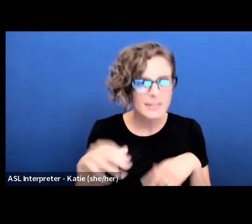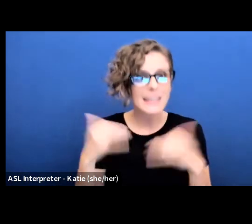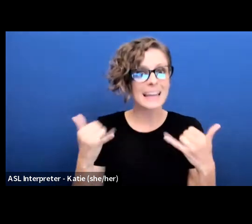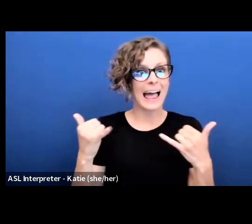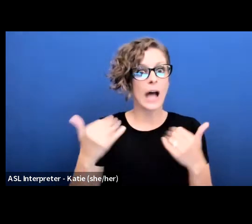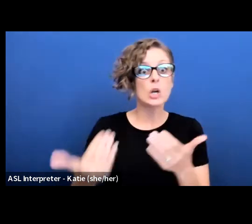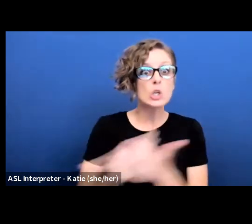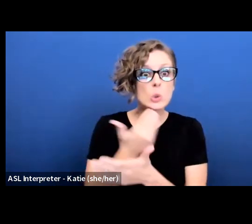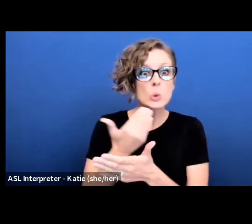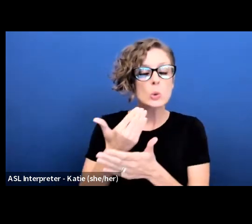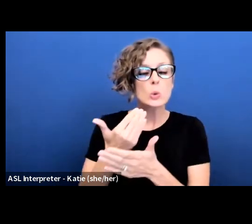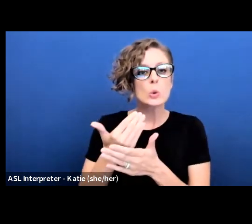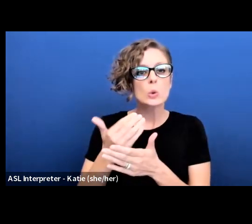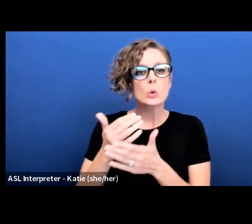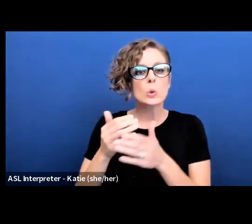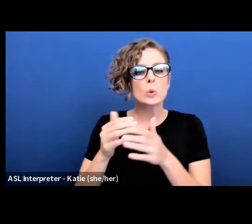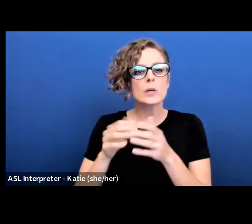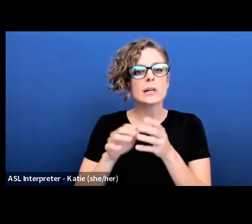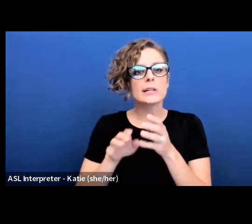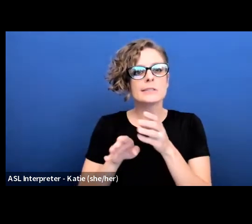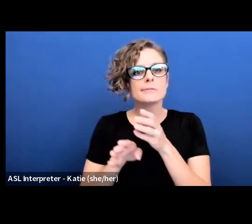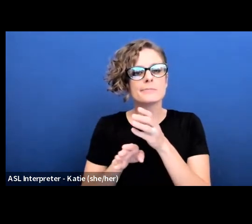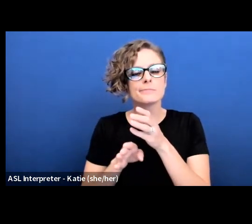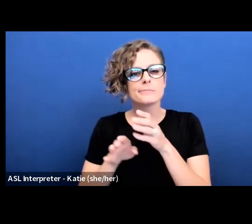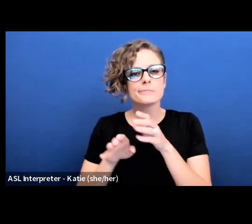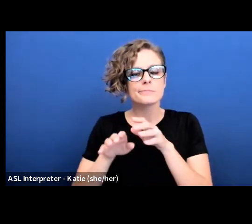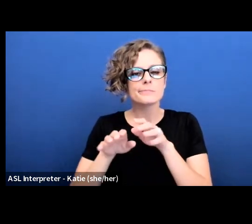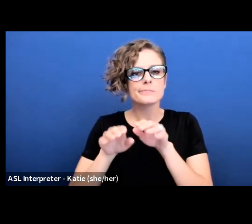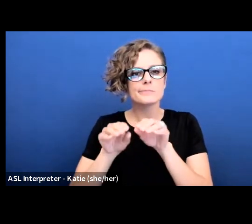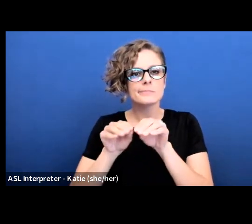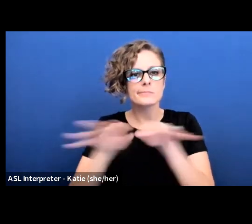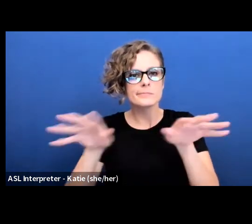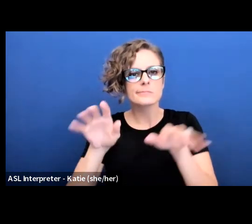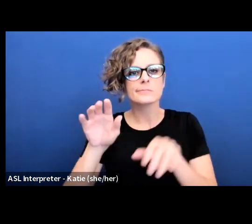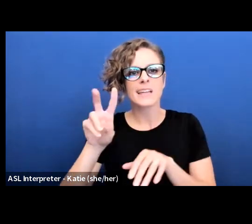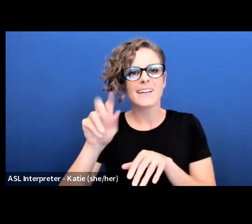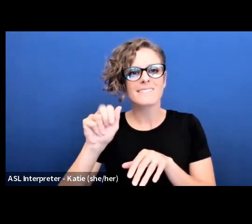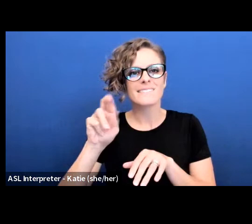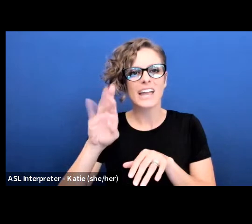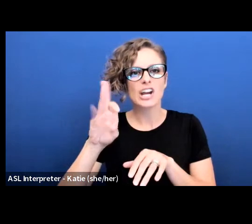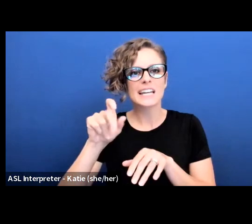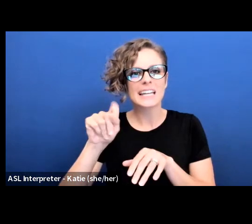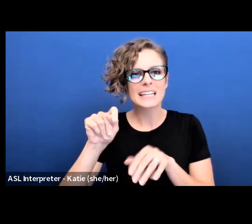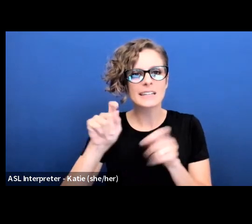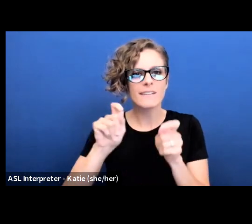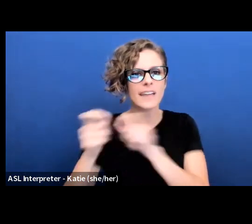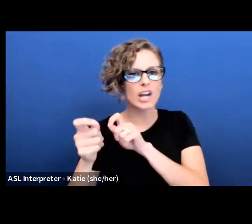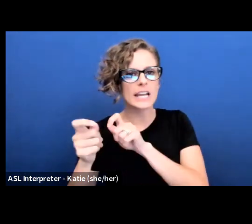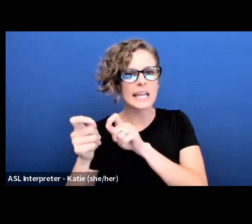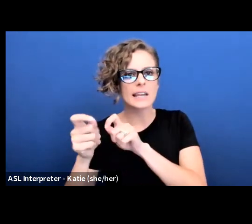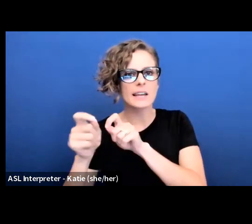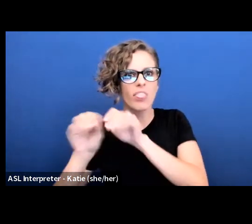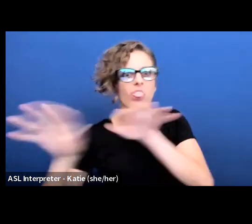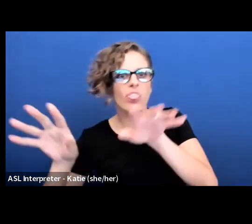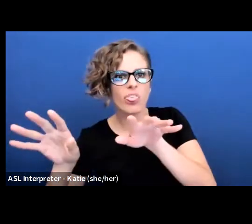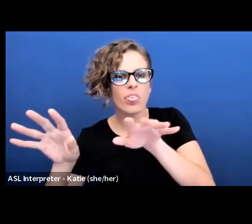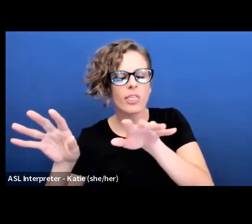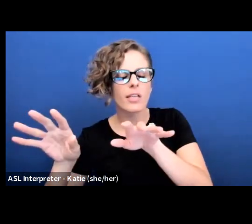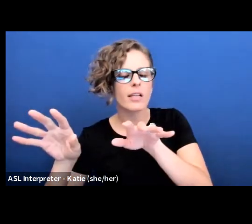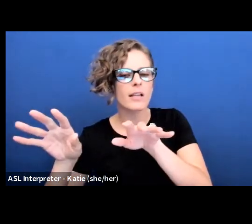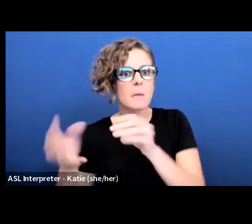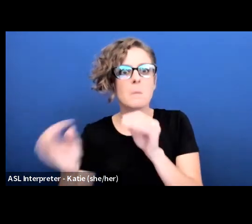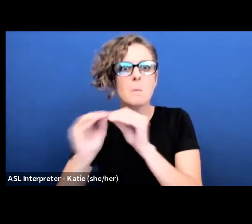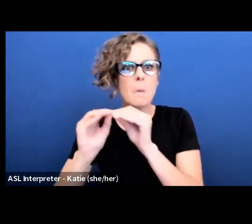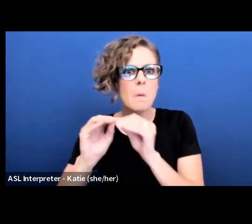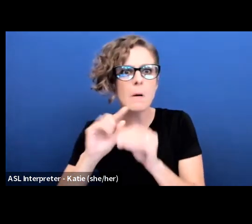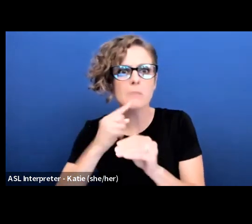kind of get over the hump from what probably was the variant before. And yet that picture is not, I think, made clear